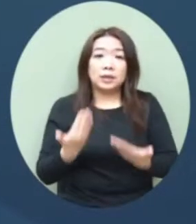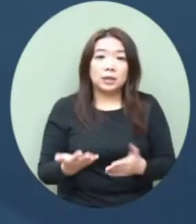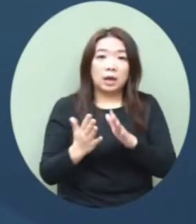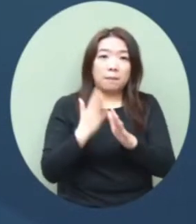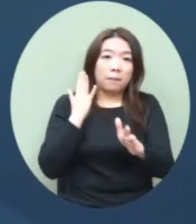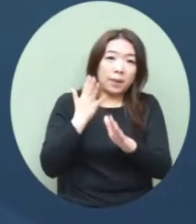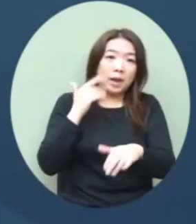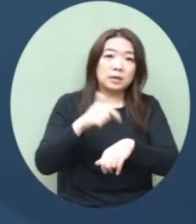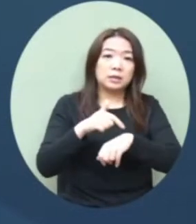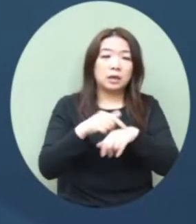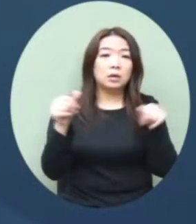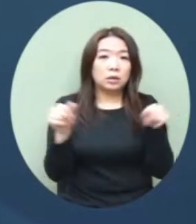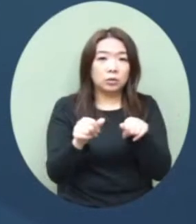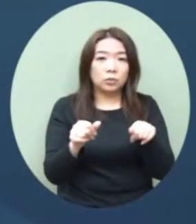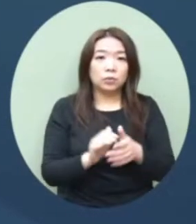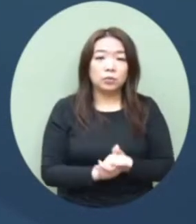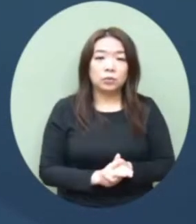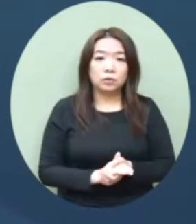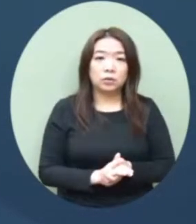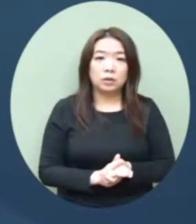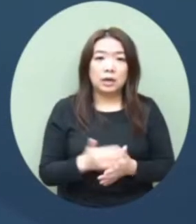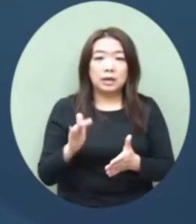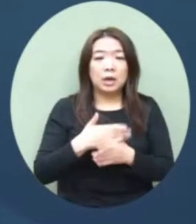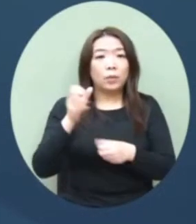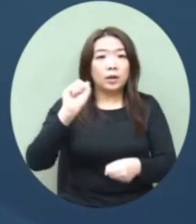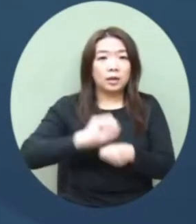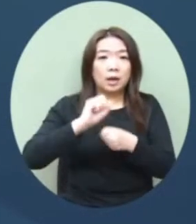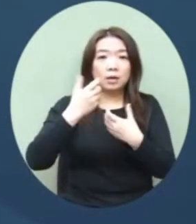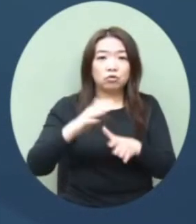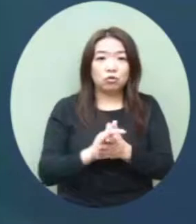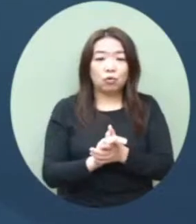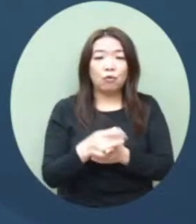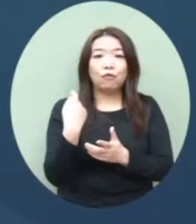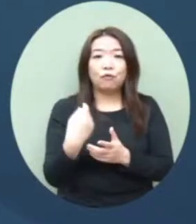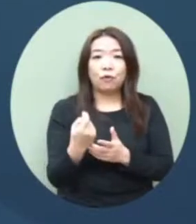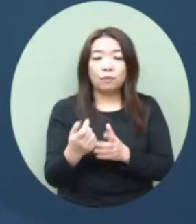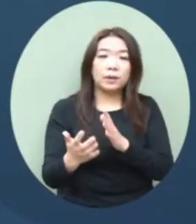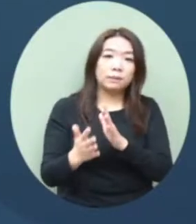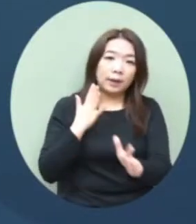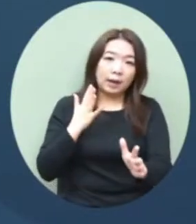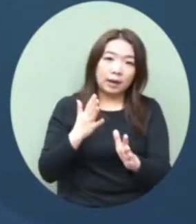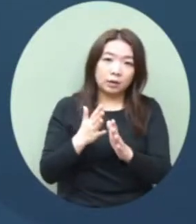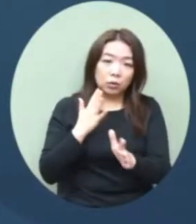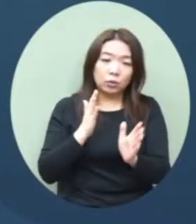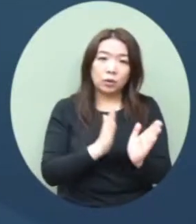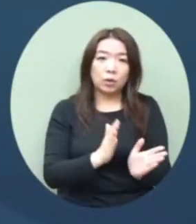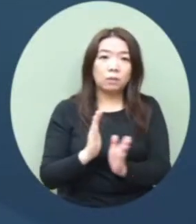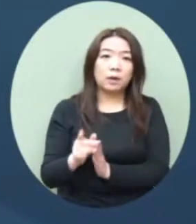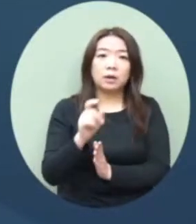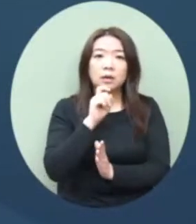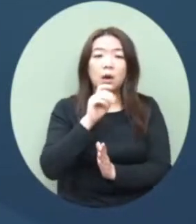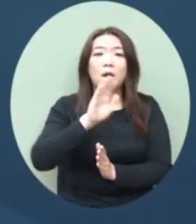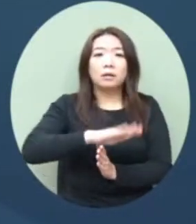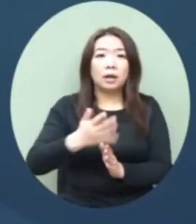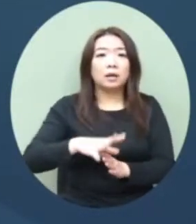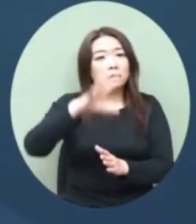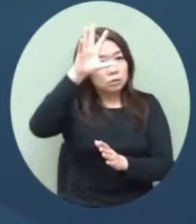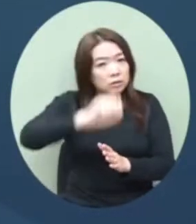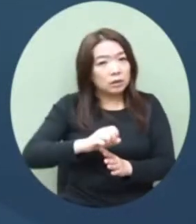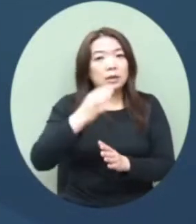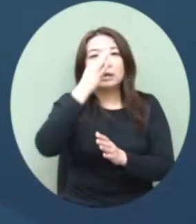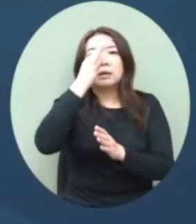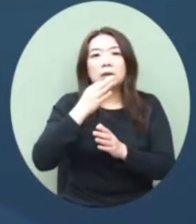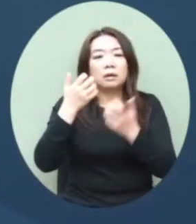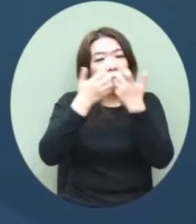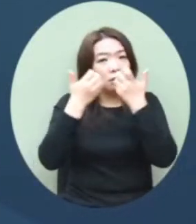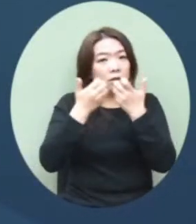Now, before I came, I was told by the Food and Health Bureau that the waiting time for testing in